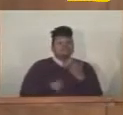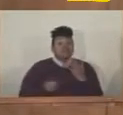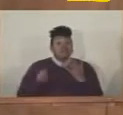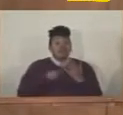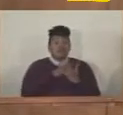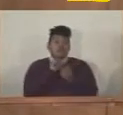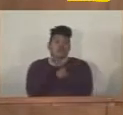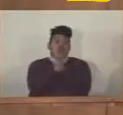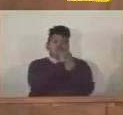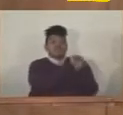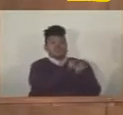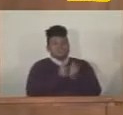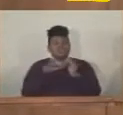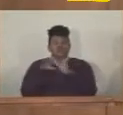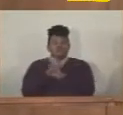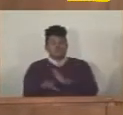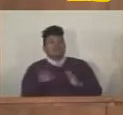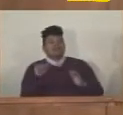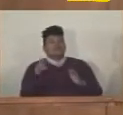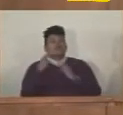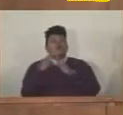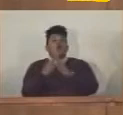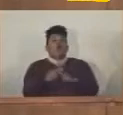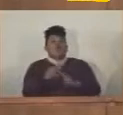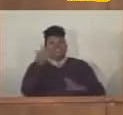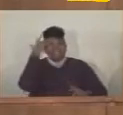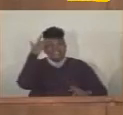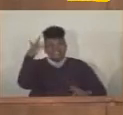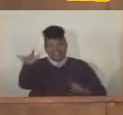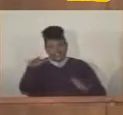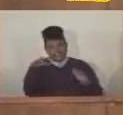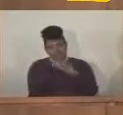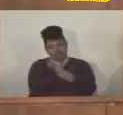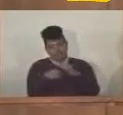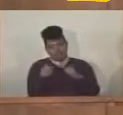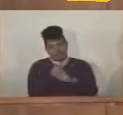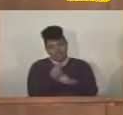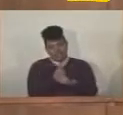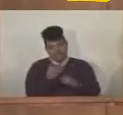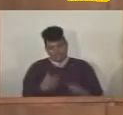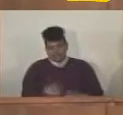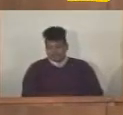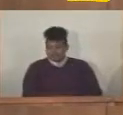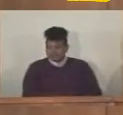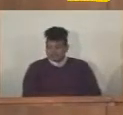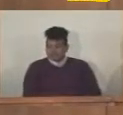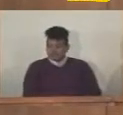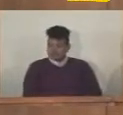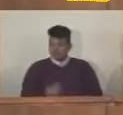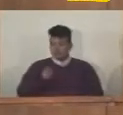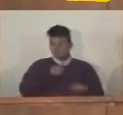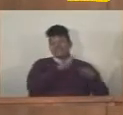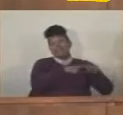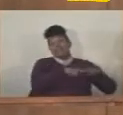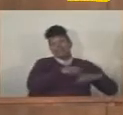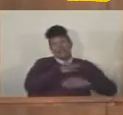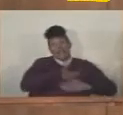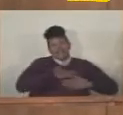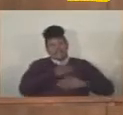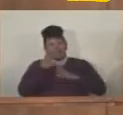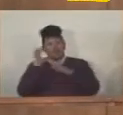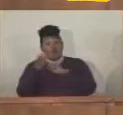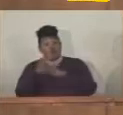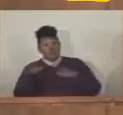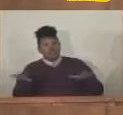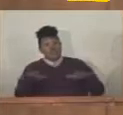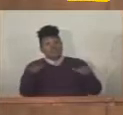and in our lives. Mr. President, we have to save our boys. We do not want to see a generation of